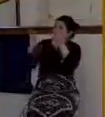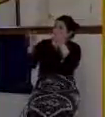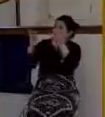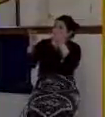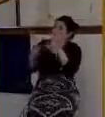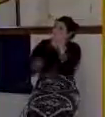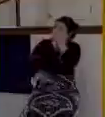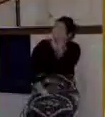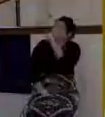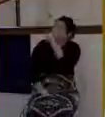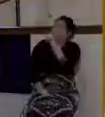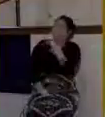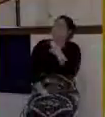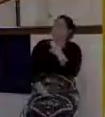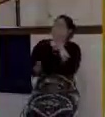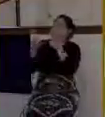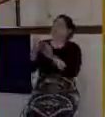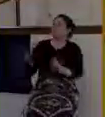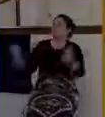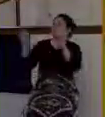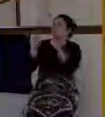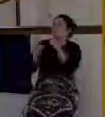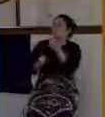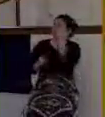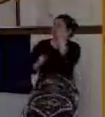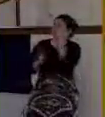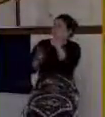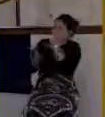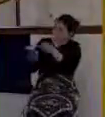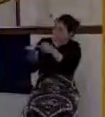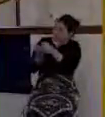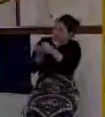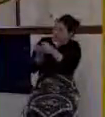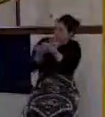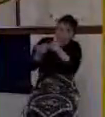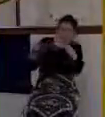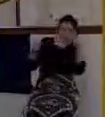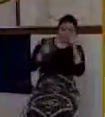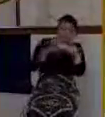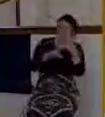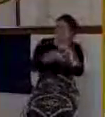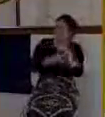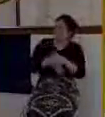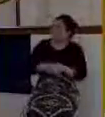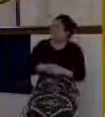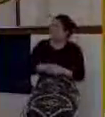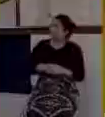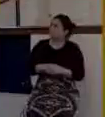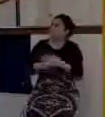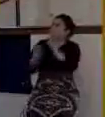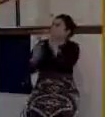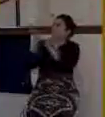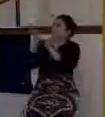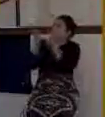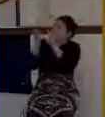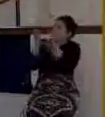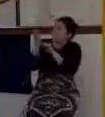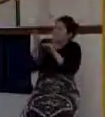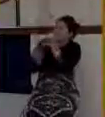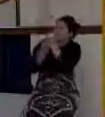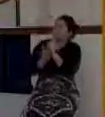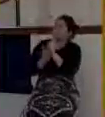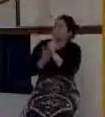we rightly divide the word of truth. Help us to learn this today and many other things in this passage, we pray in